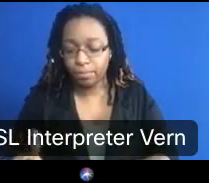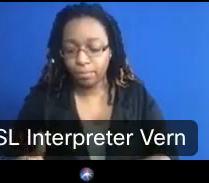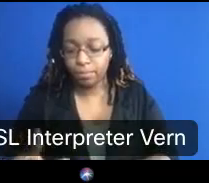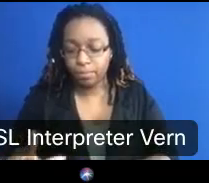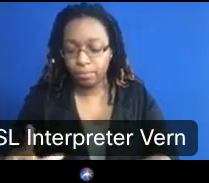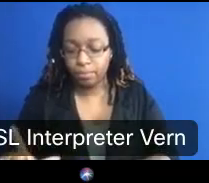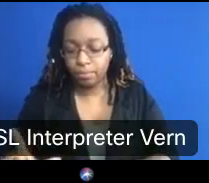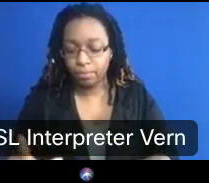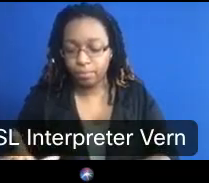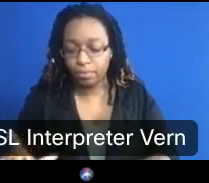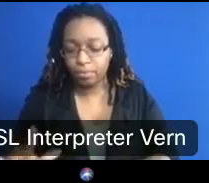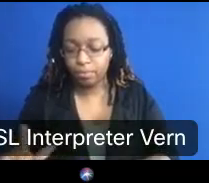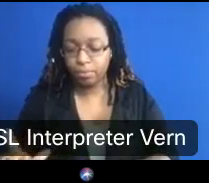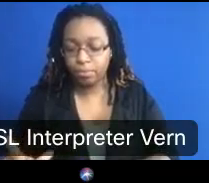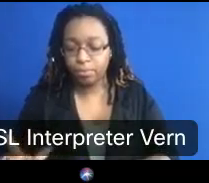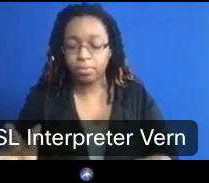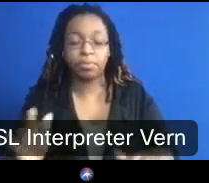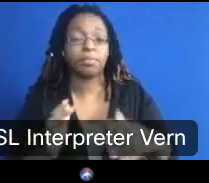had difficulty